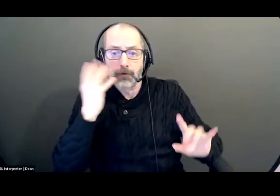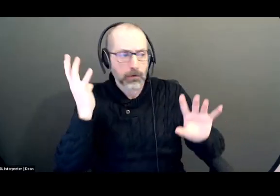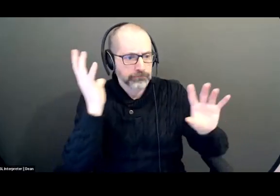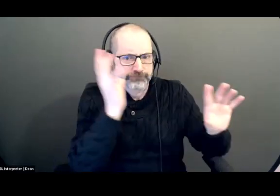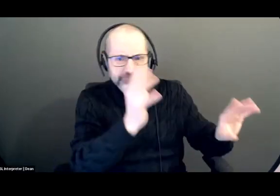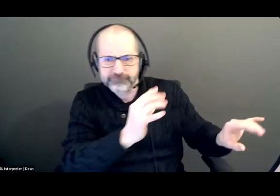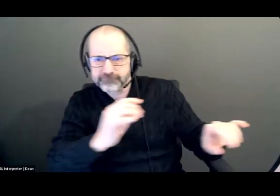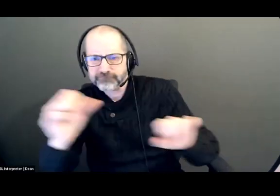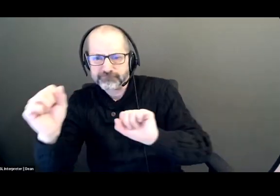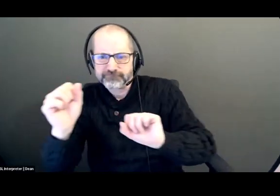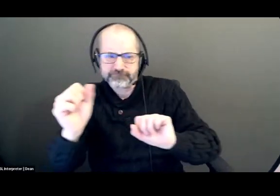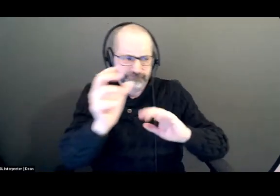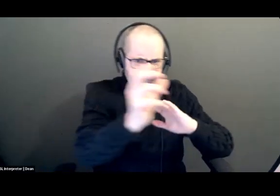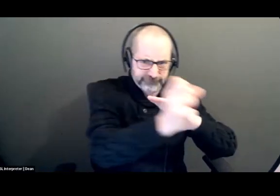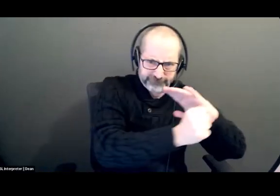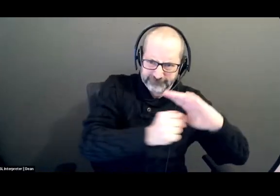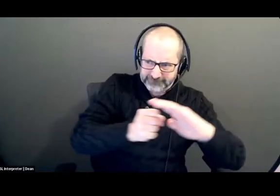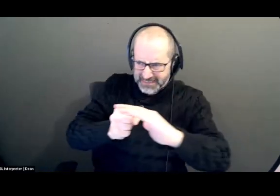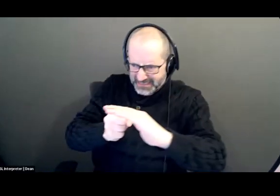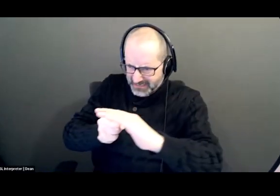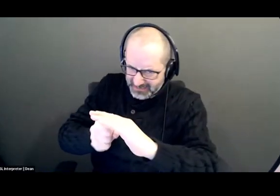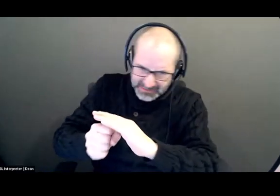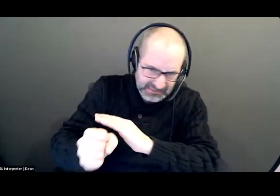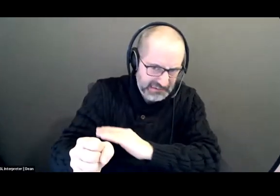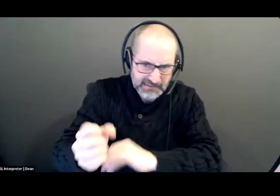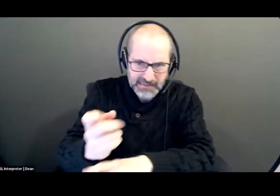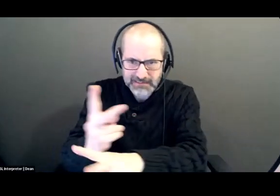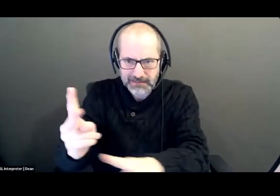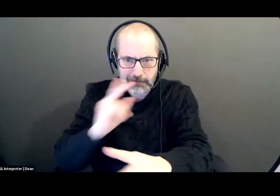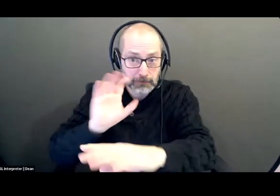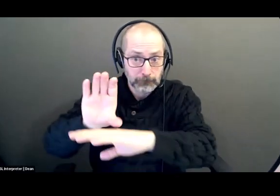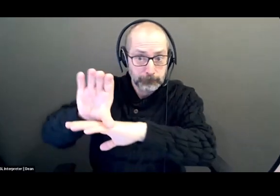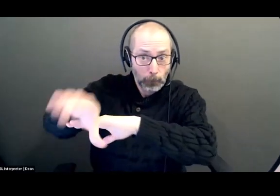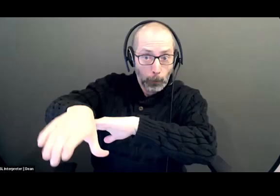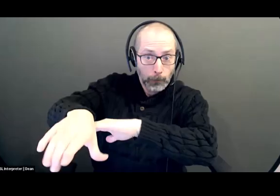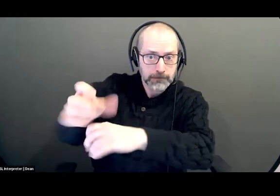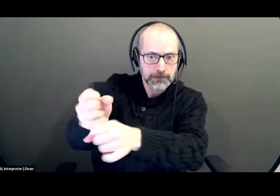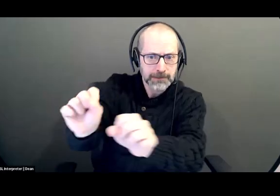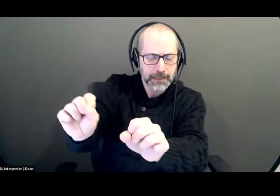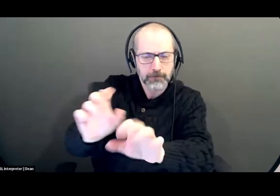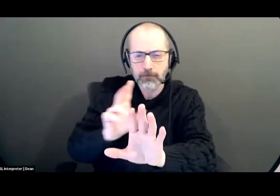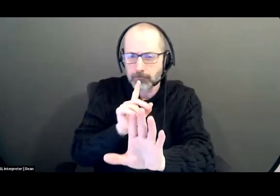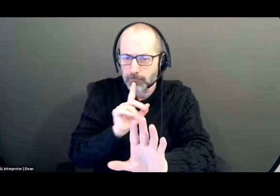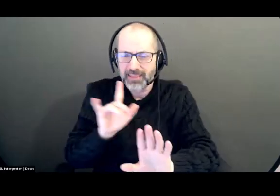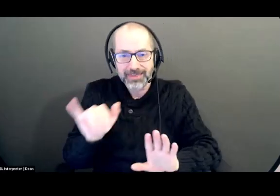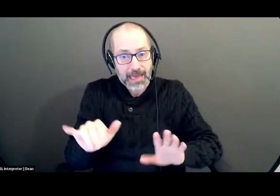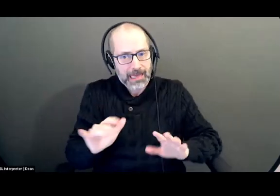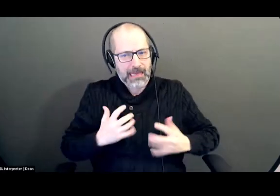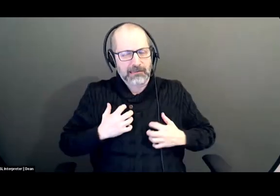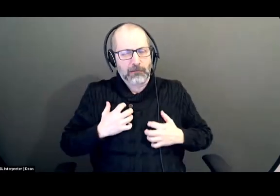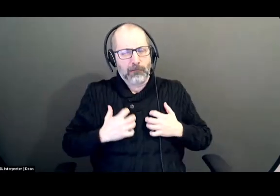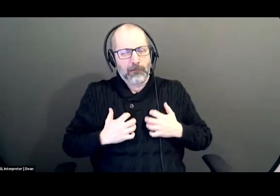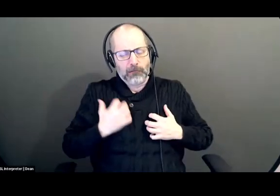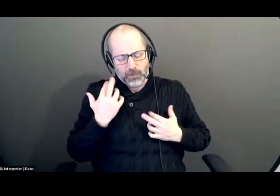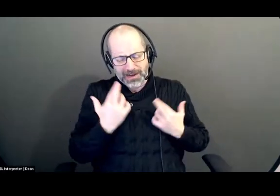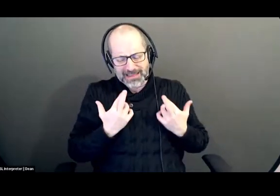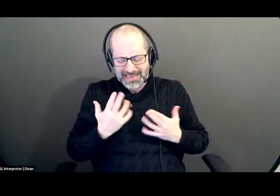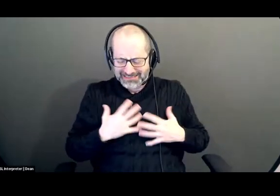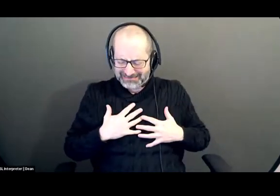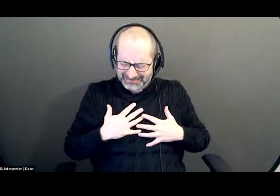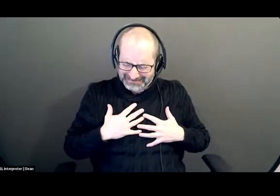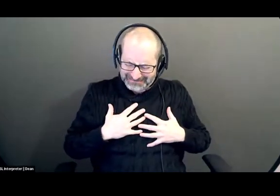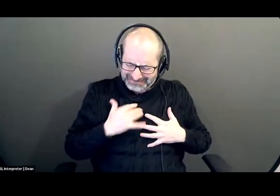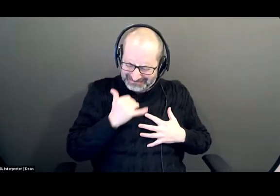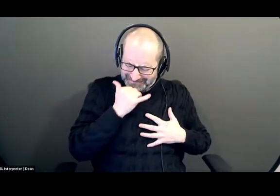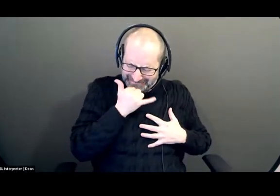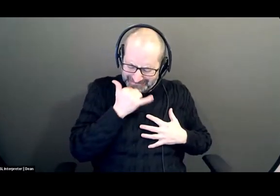when you say safety, what comes to my mind is the way that staff will often feel unsafe when